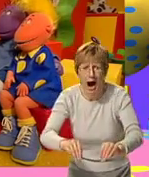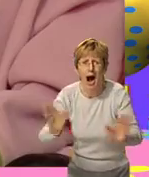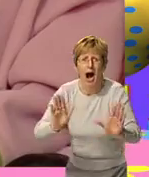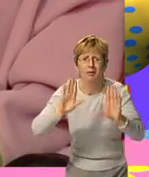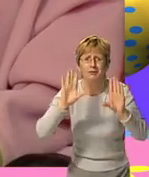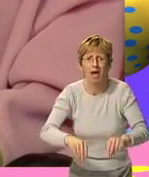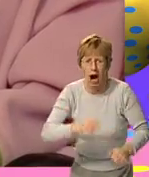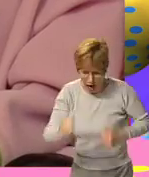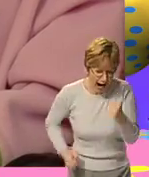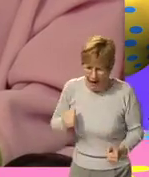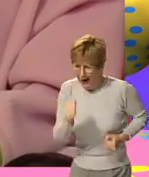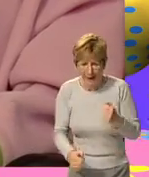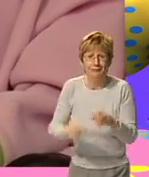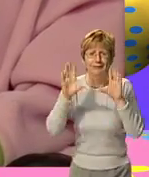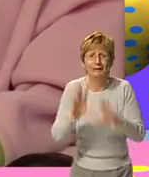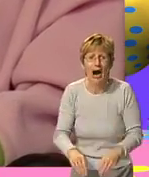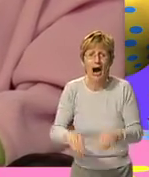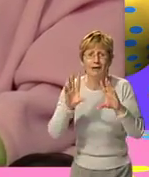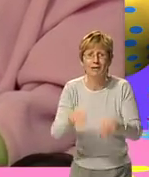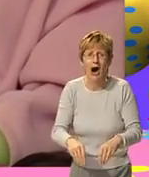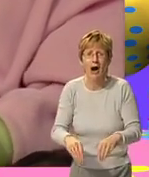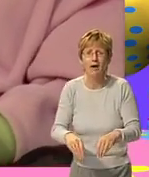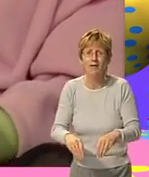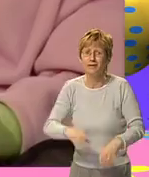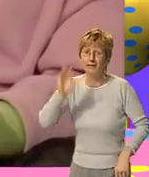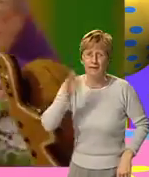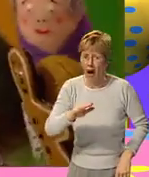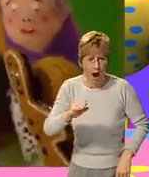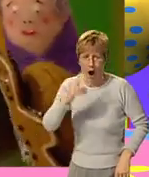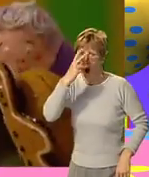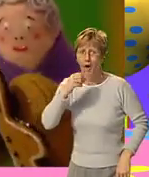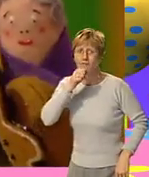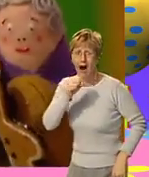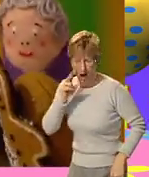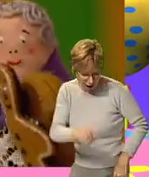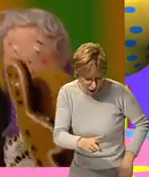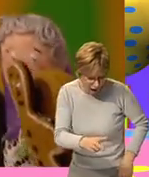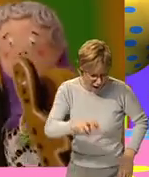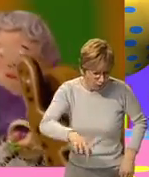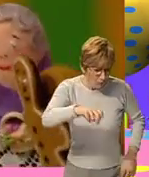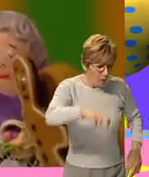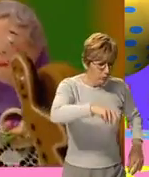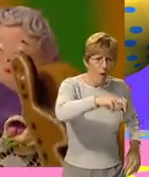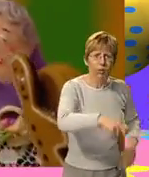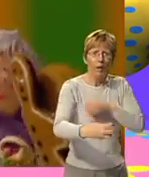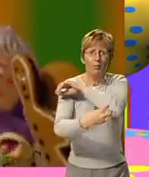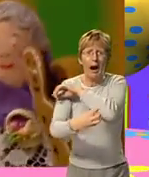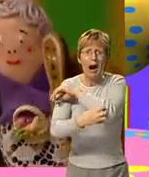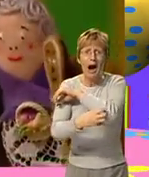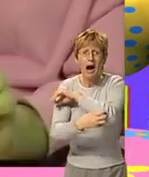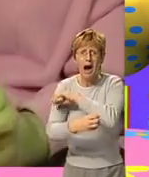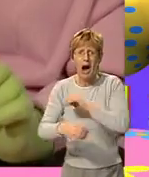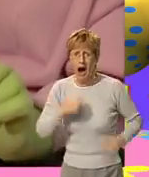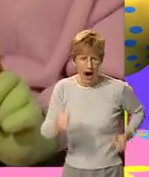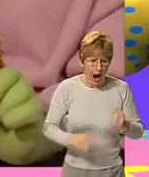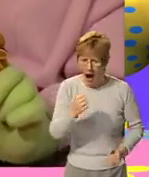lady, running after him as fast as she could. Stop, I say, stop! Cried the little old man, as the gingerbread man ran